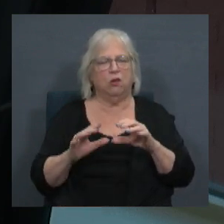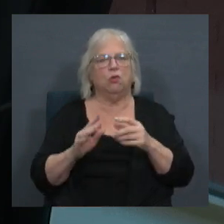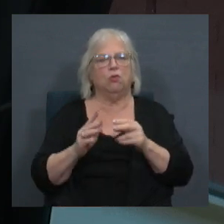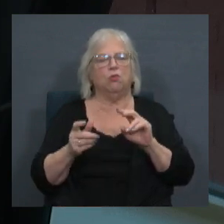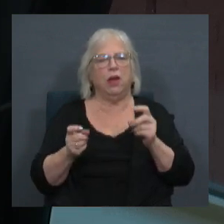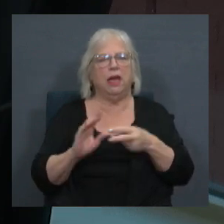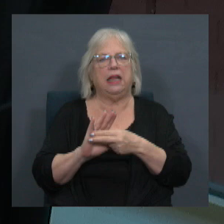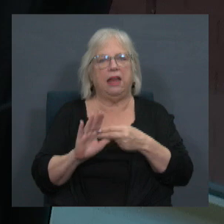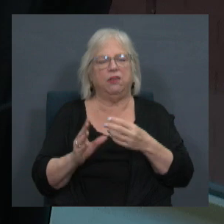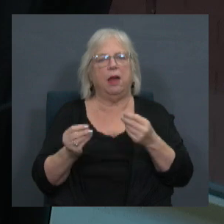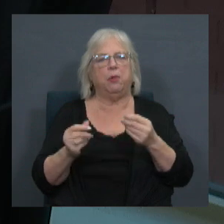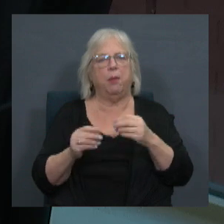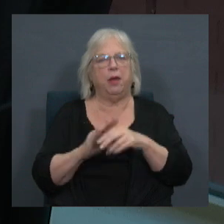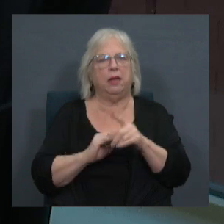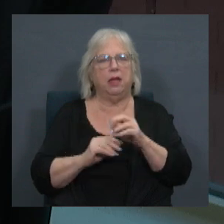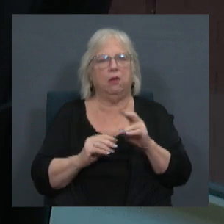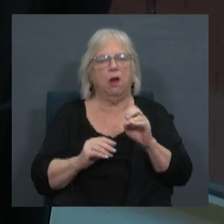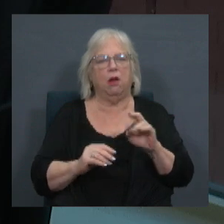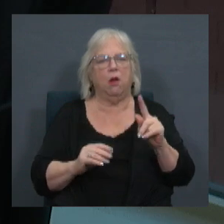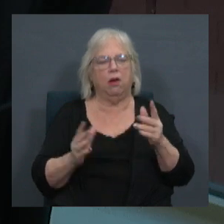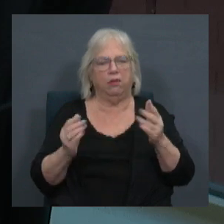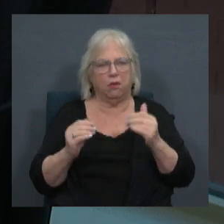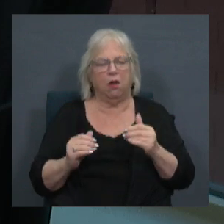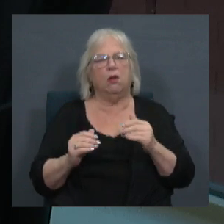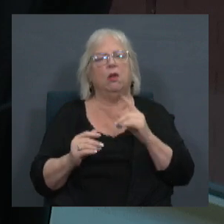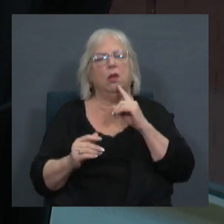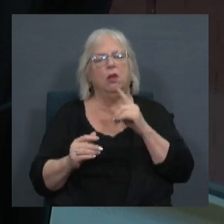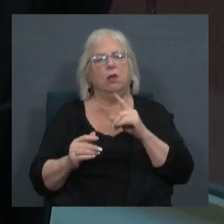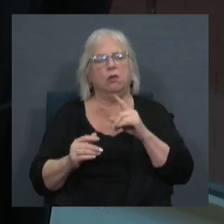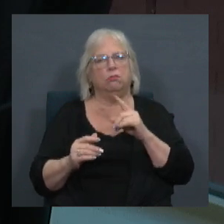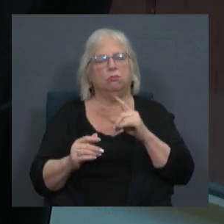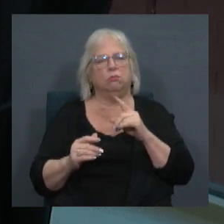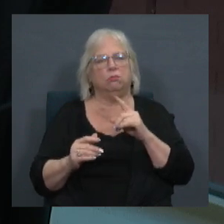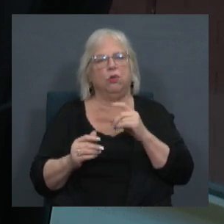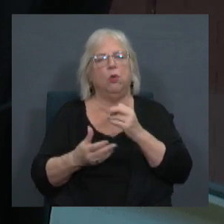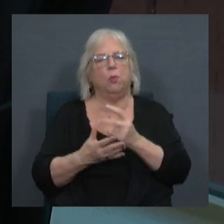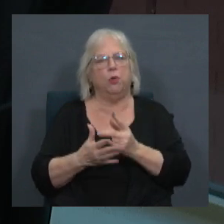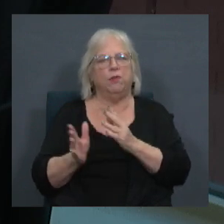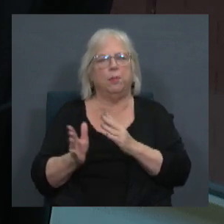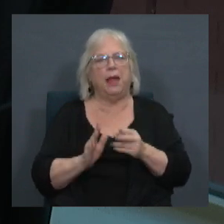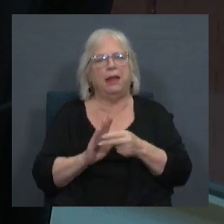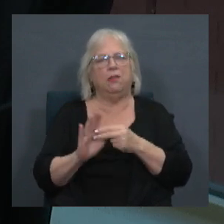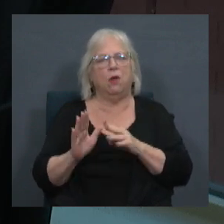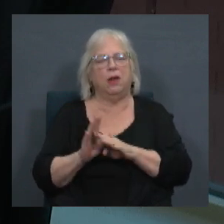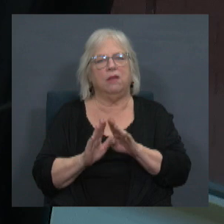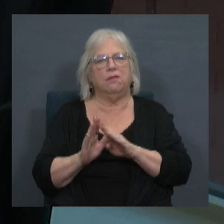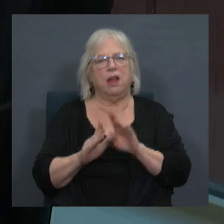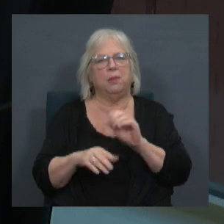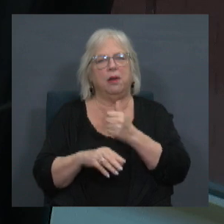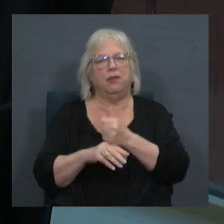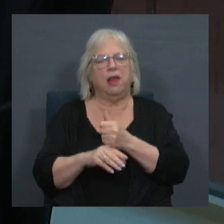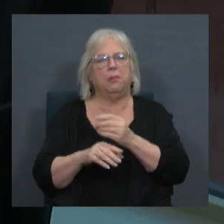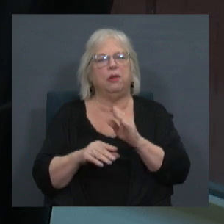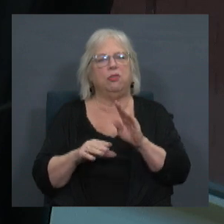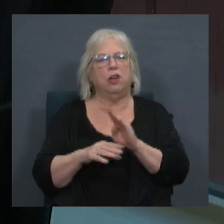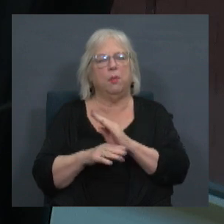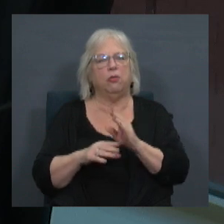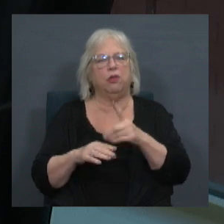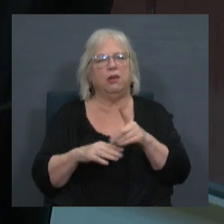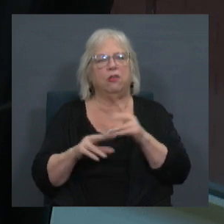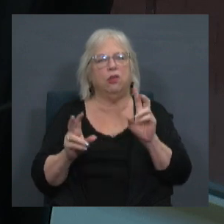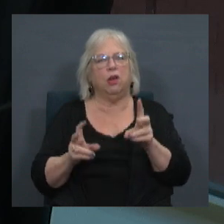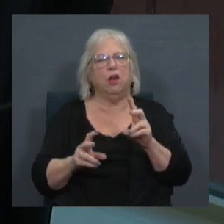located in the city of Little Rock, Arkansas. An ordinance to approve a planned zoning development to establish a planned commercial district